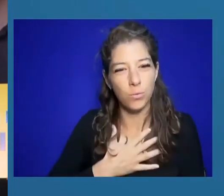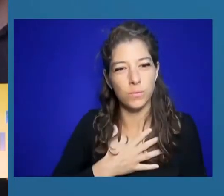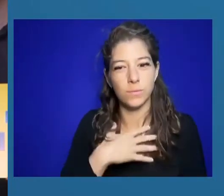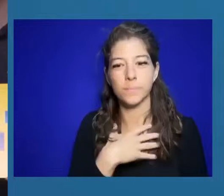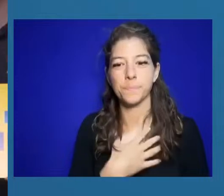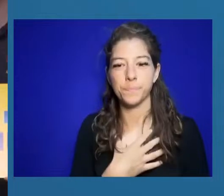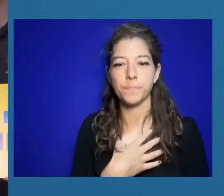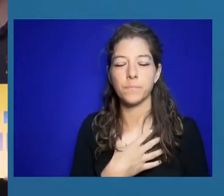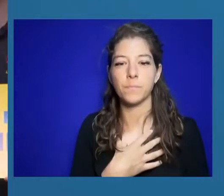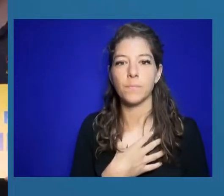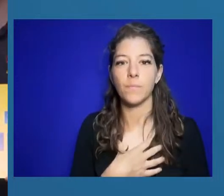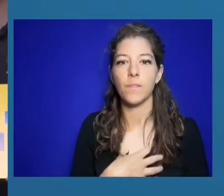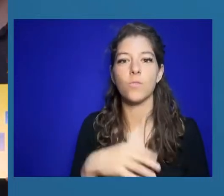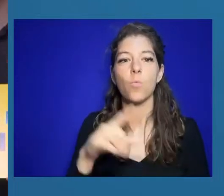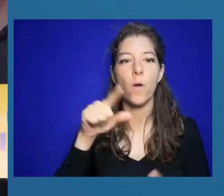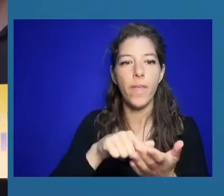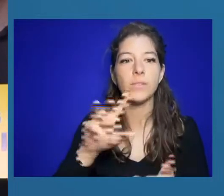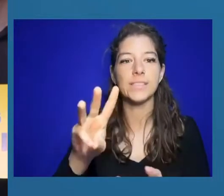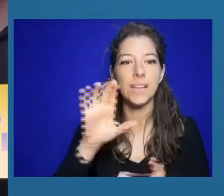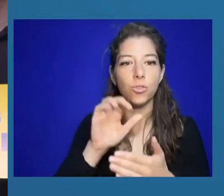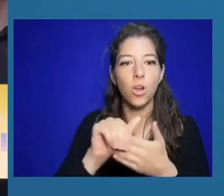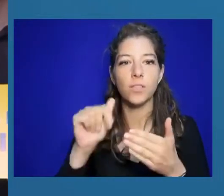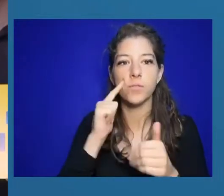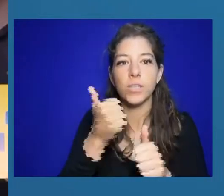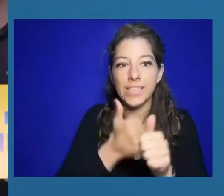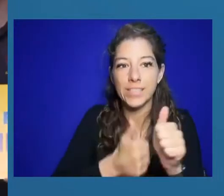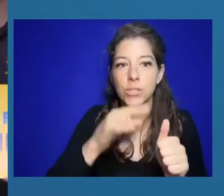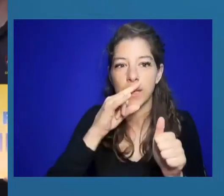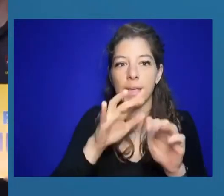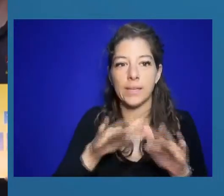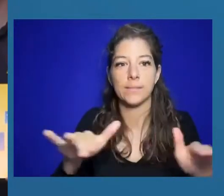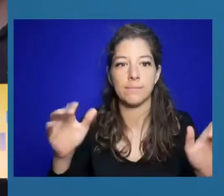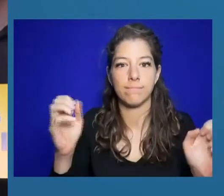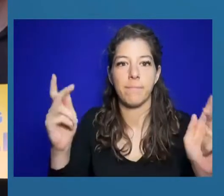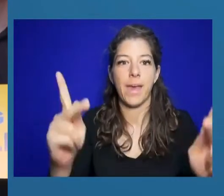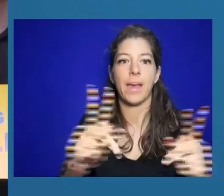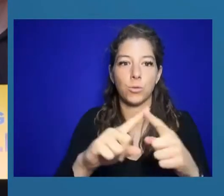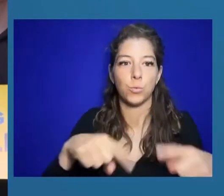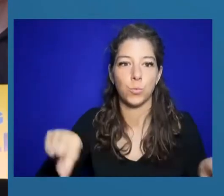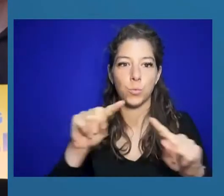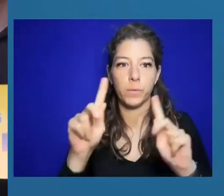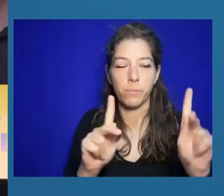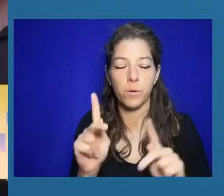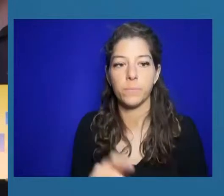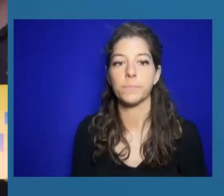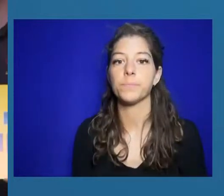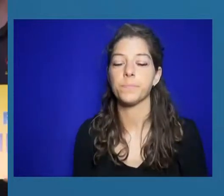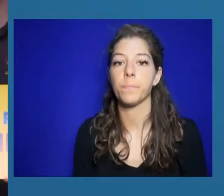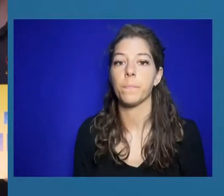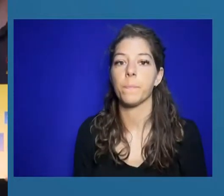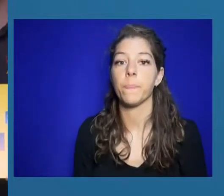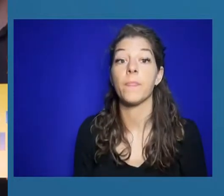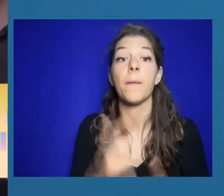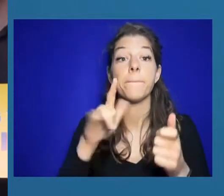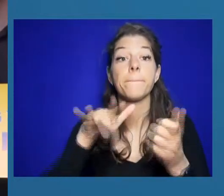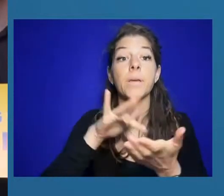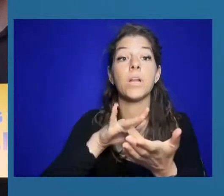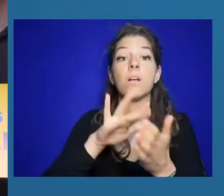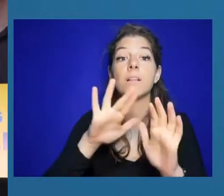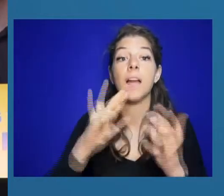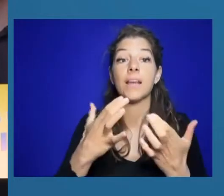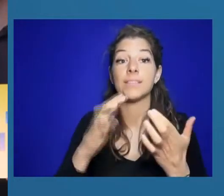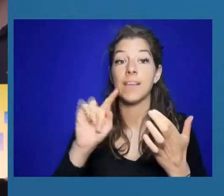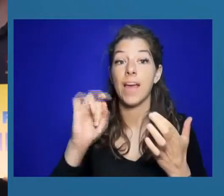That's $1,600 back per child back in people's pockets. The largest middle-class tax rate cut in 70